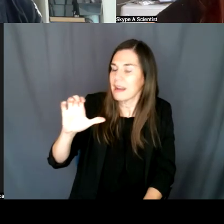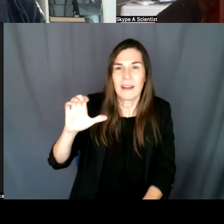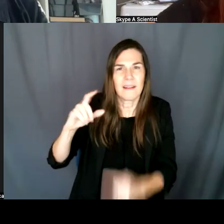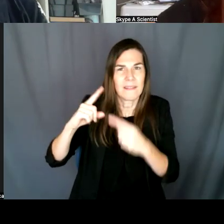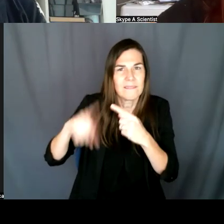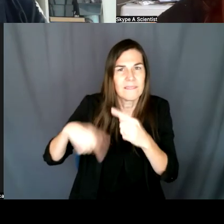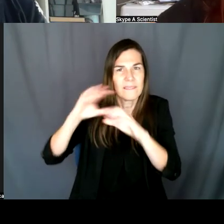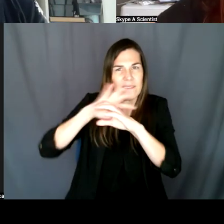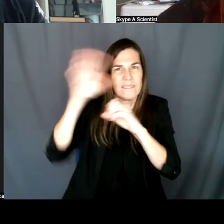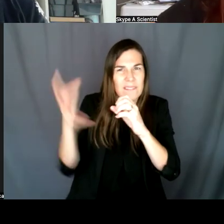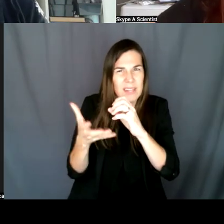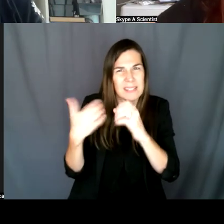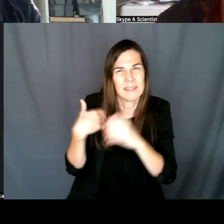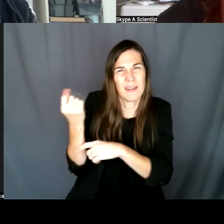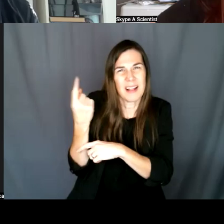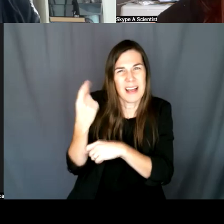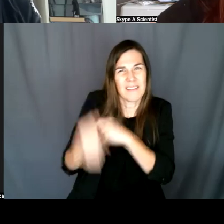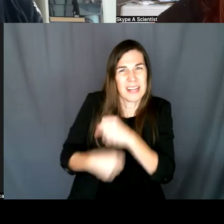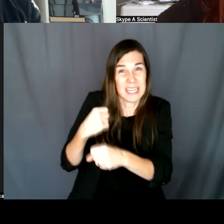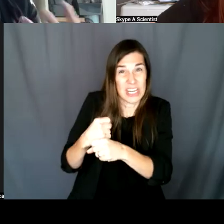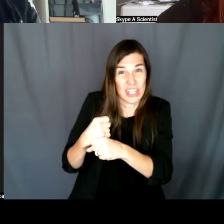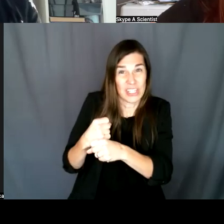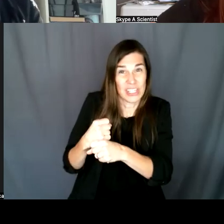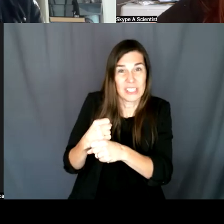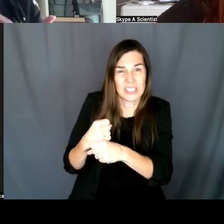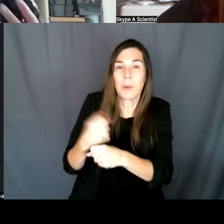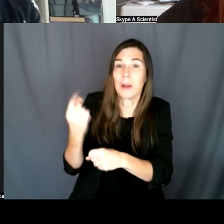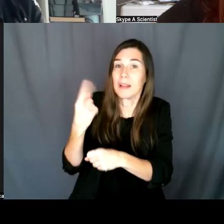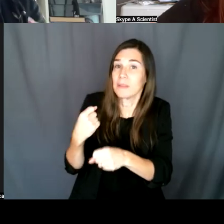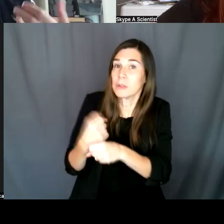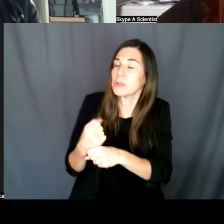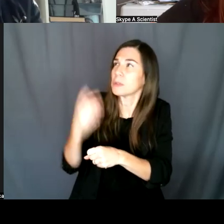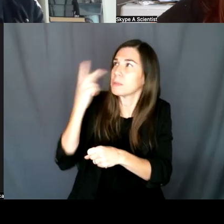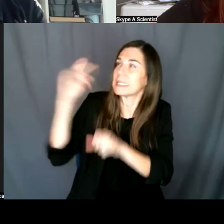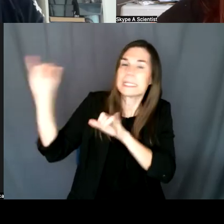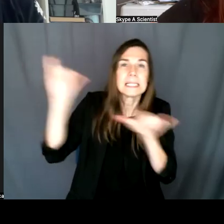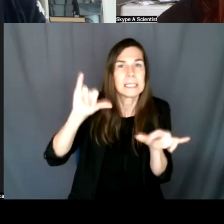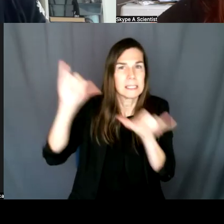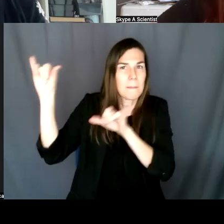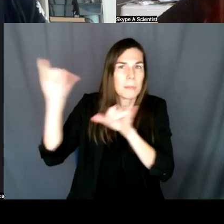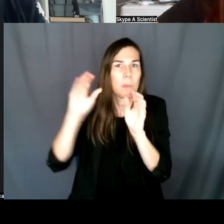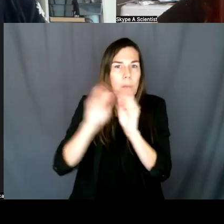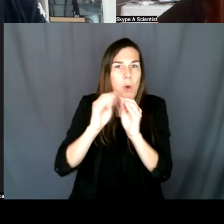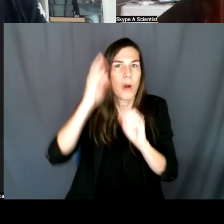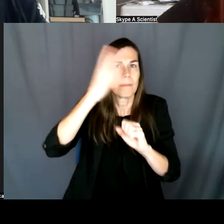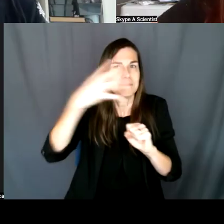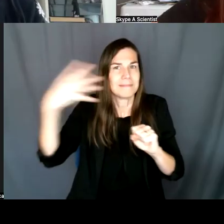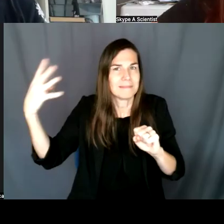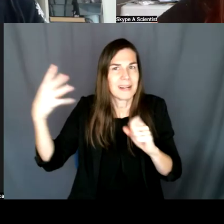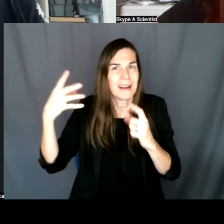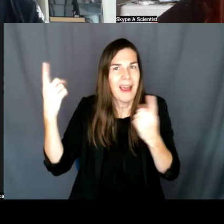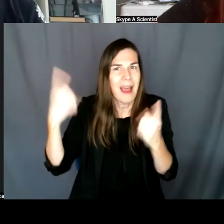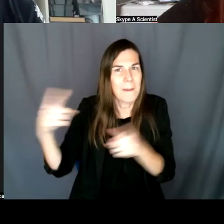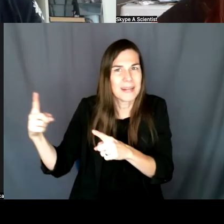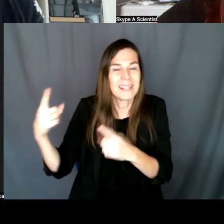cycle. So 11 years ago, we would have been seeing a similar kind of increase in aurora, but especially